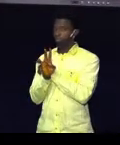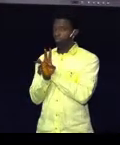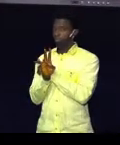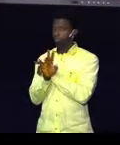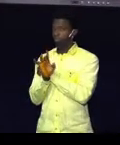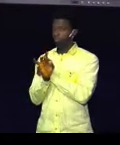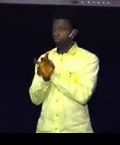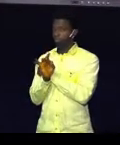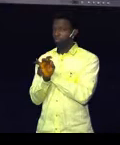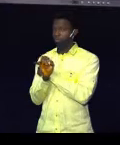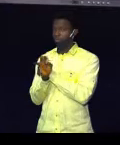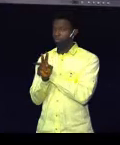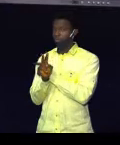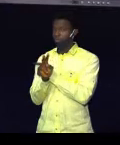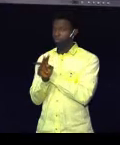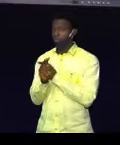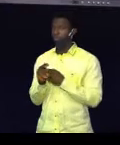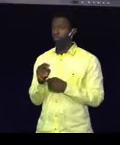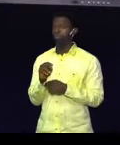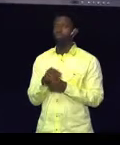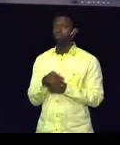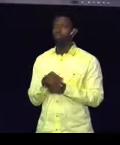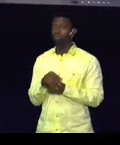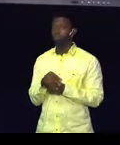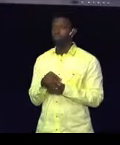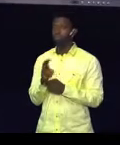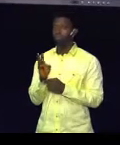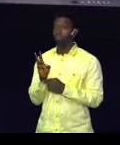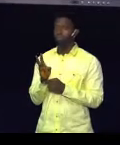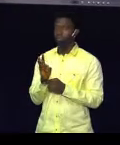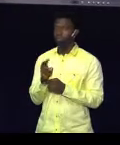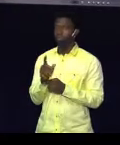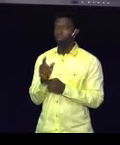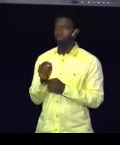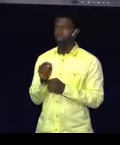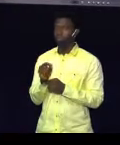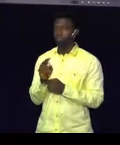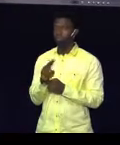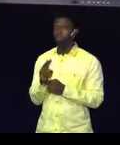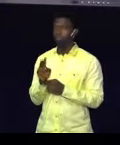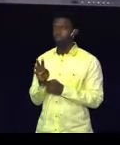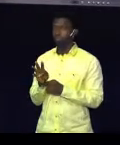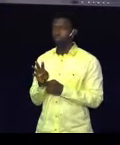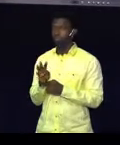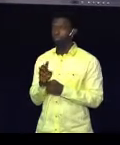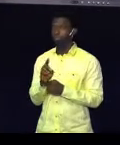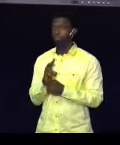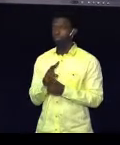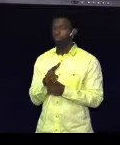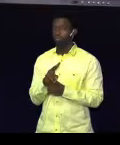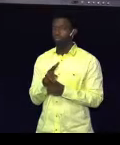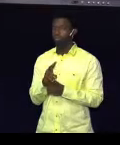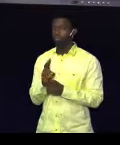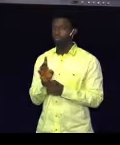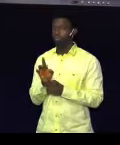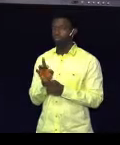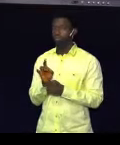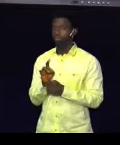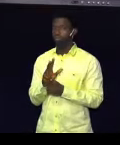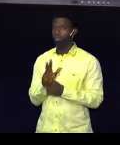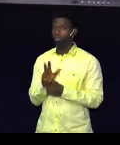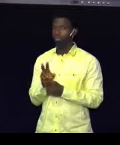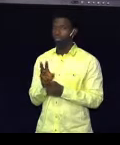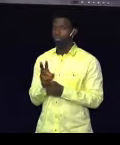4 times 2, 8. 4 in 3 places, 12. 4 in 4 places, 16, 20, 24, 28,